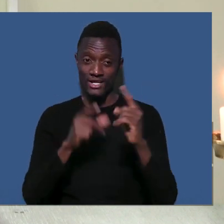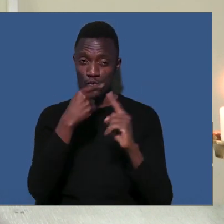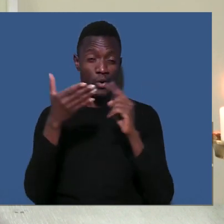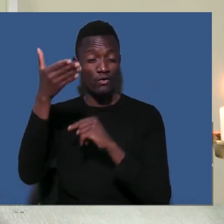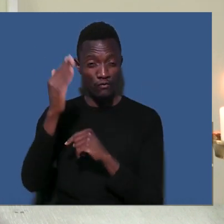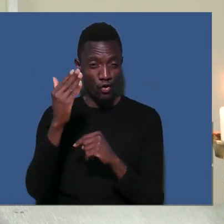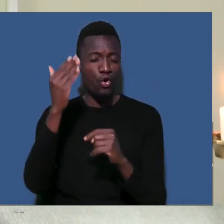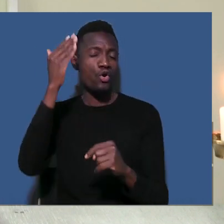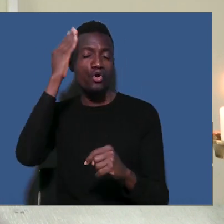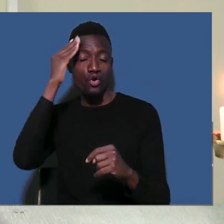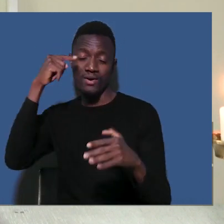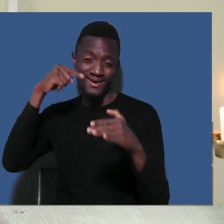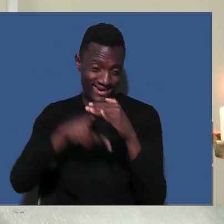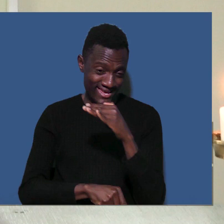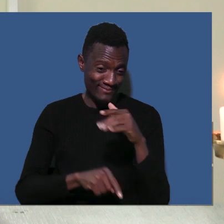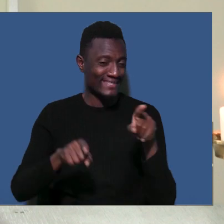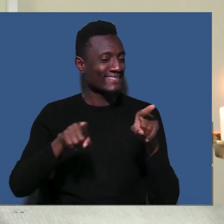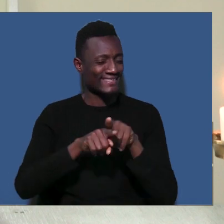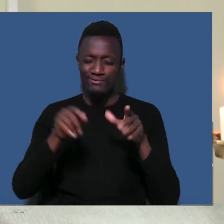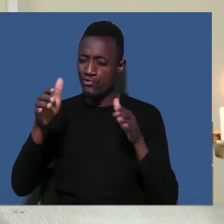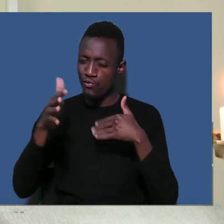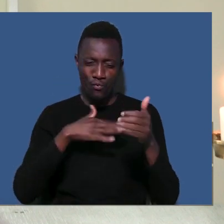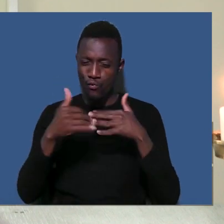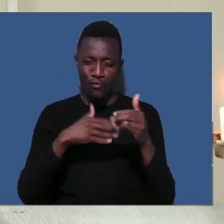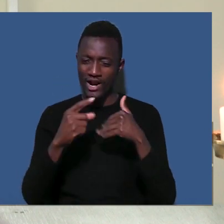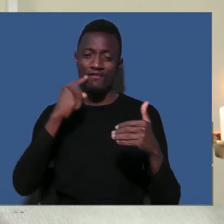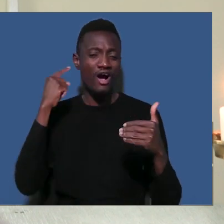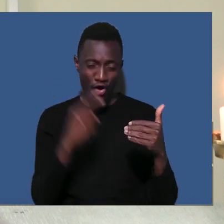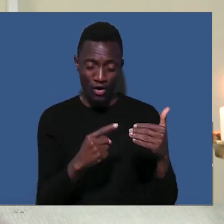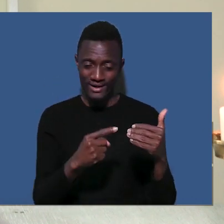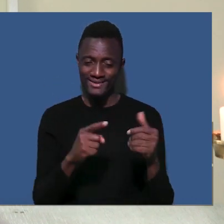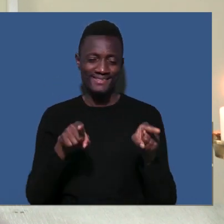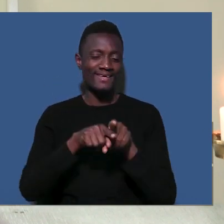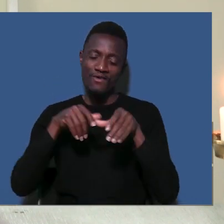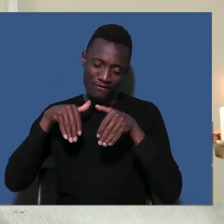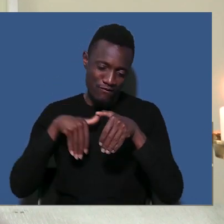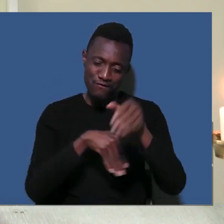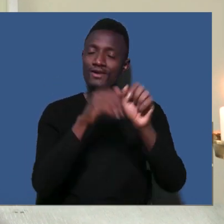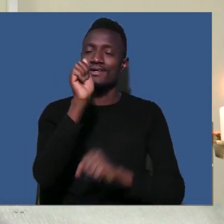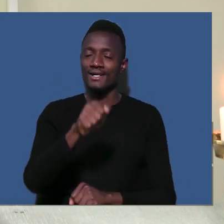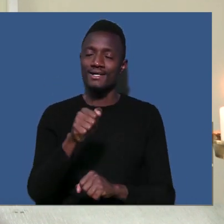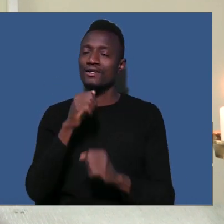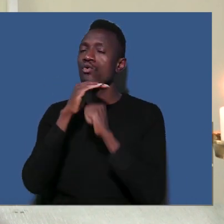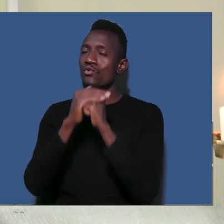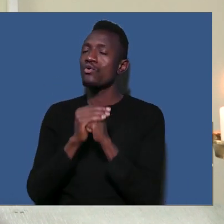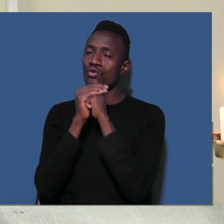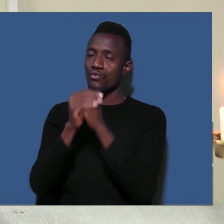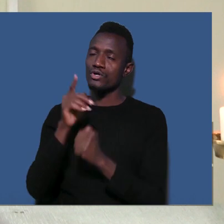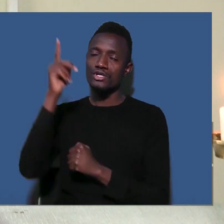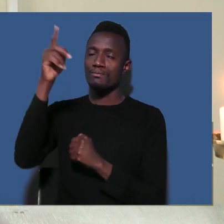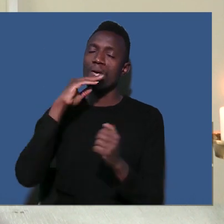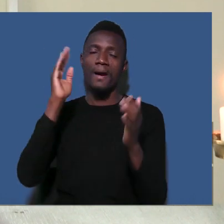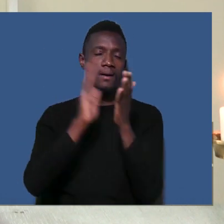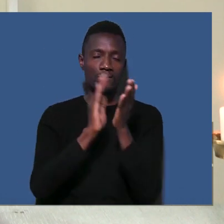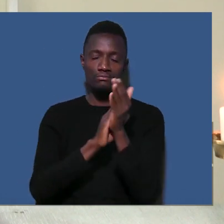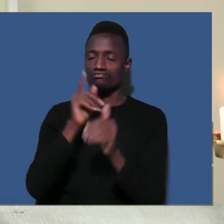do what the word of God tells us. We worship you and we praise you. Would you attend to the needs of each and